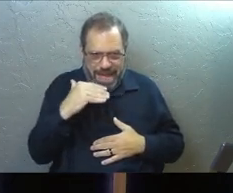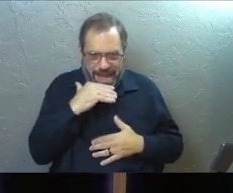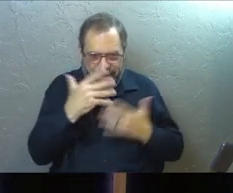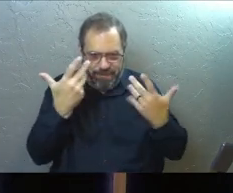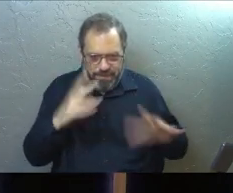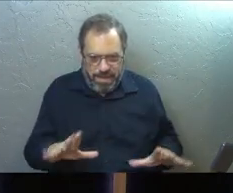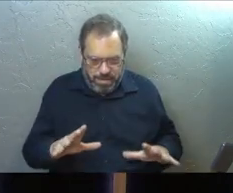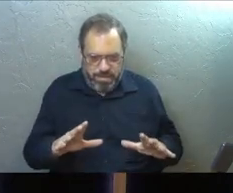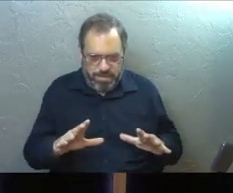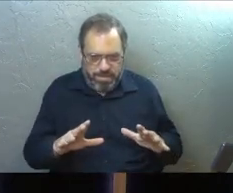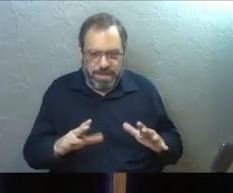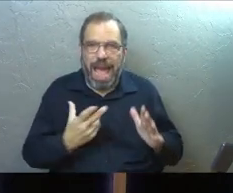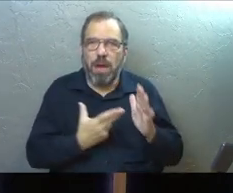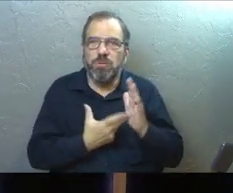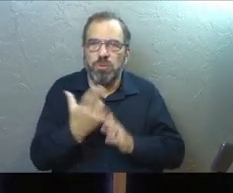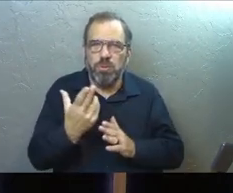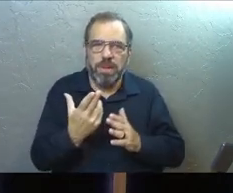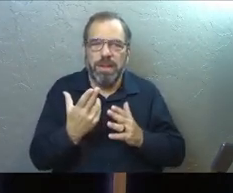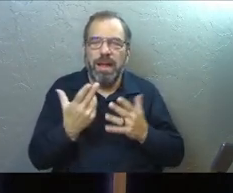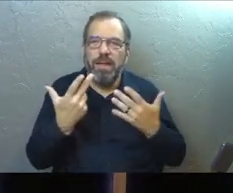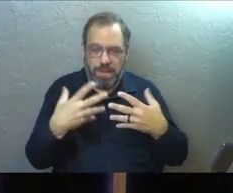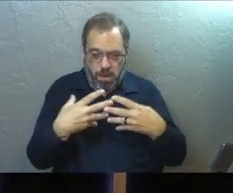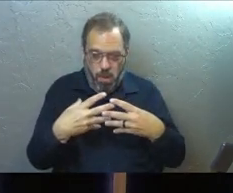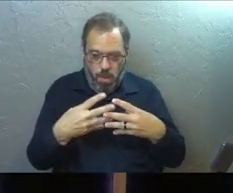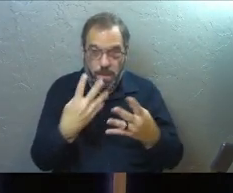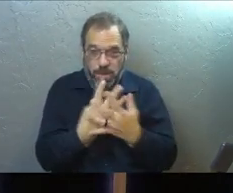so out of their prison.